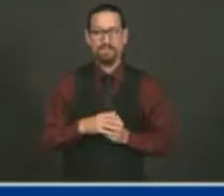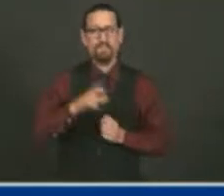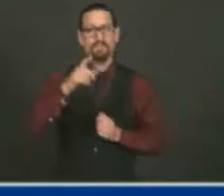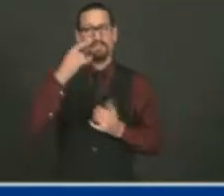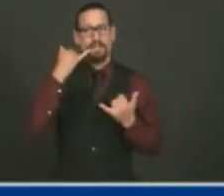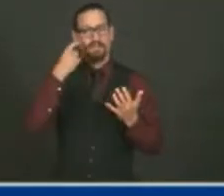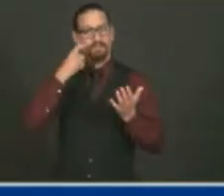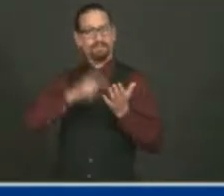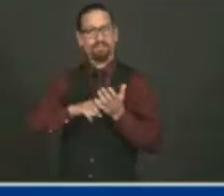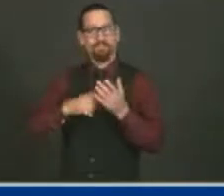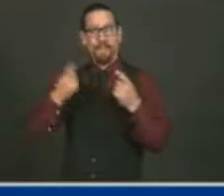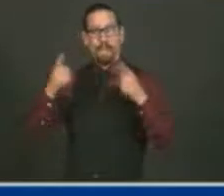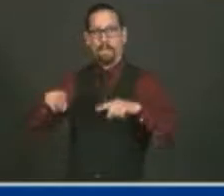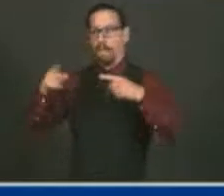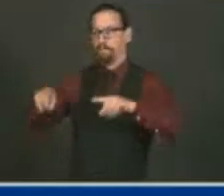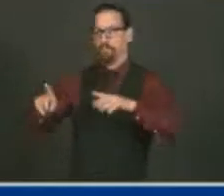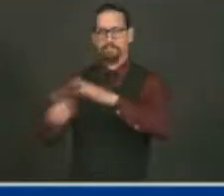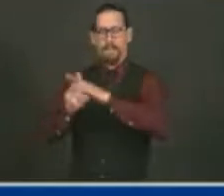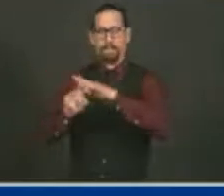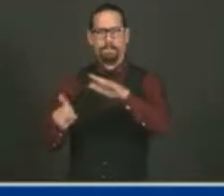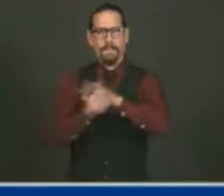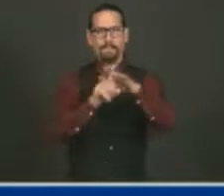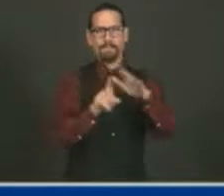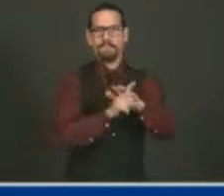okay, I need to become more vigilant.